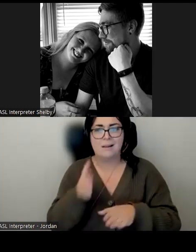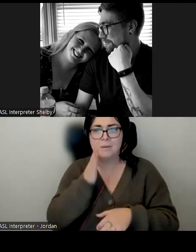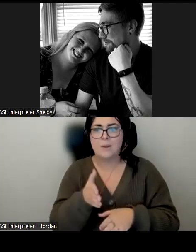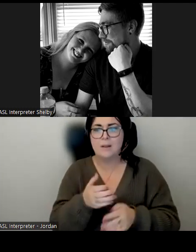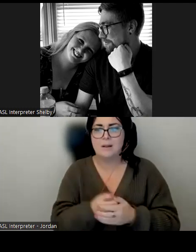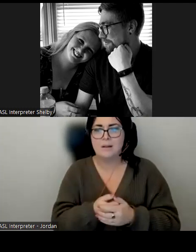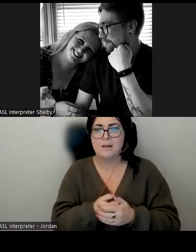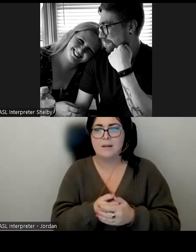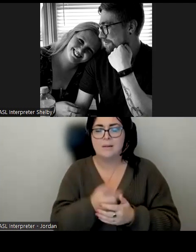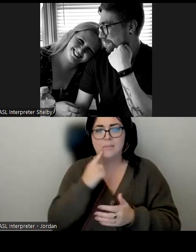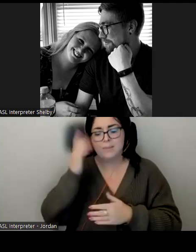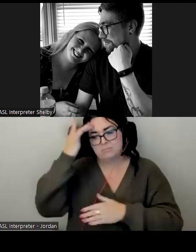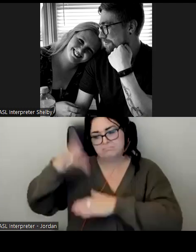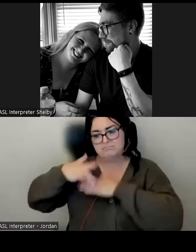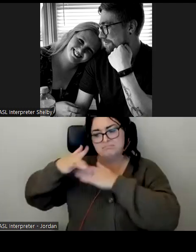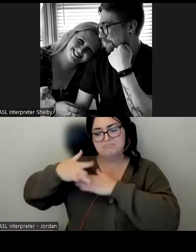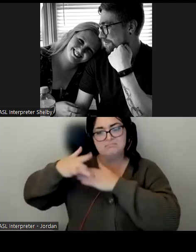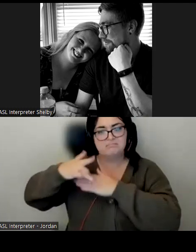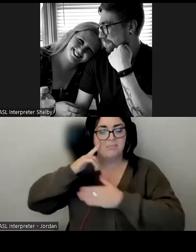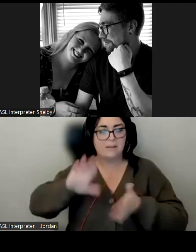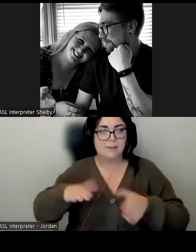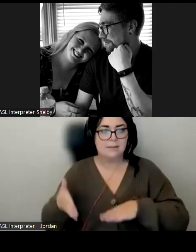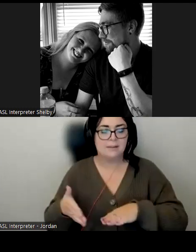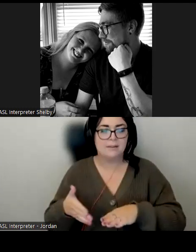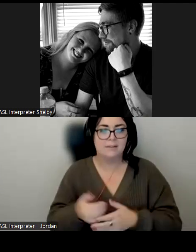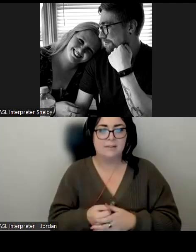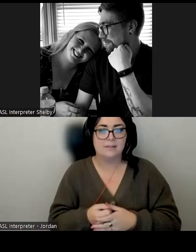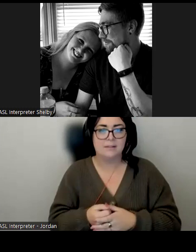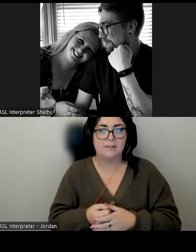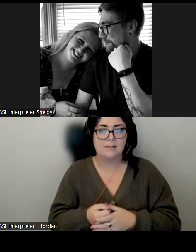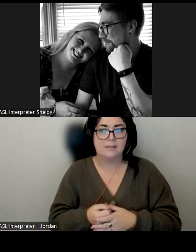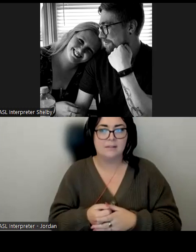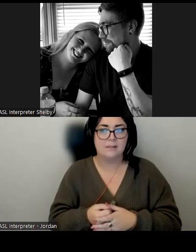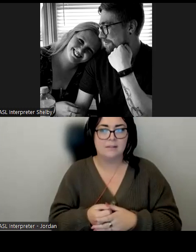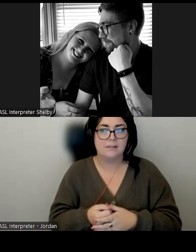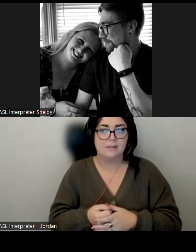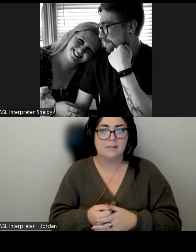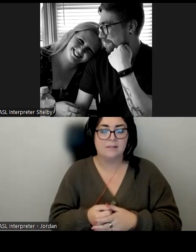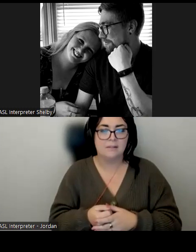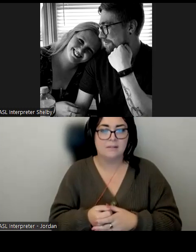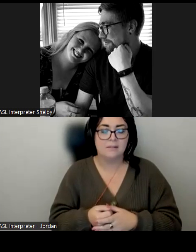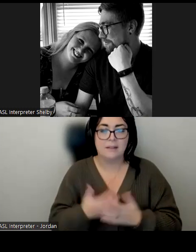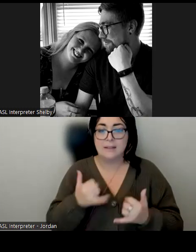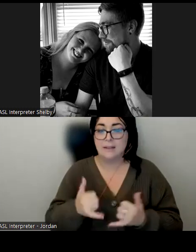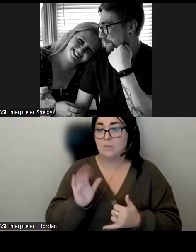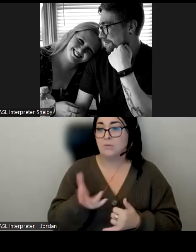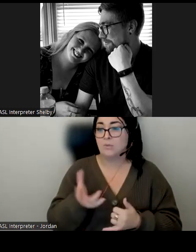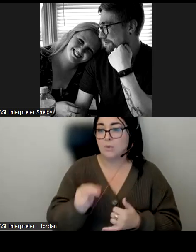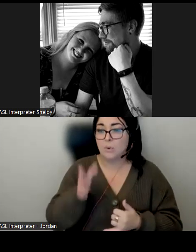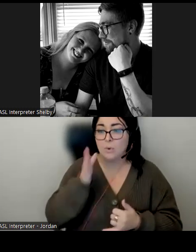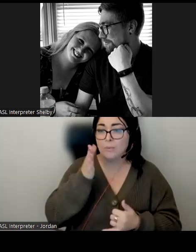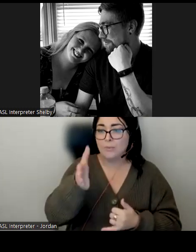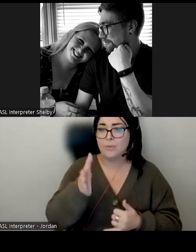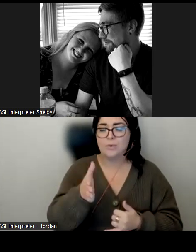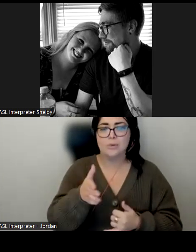yourself preoccupied about the death. You might find that you have anxiety about your own future, or